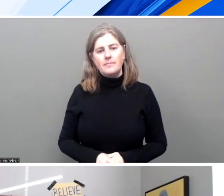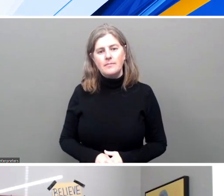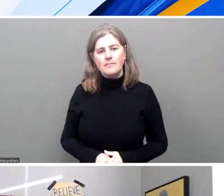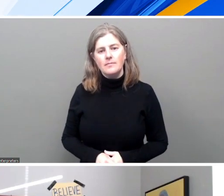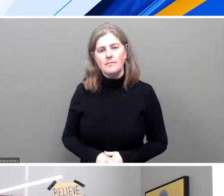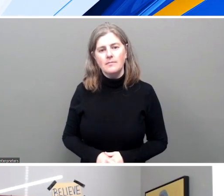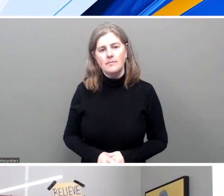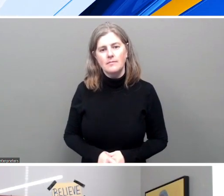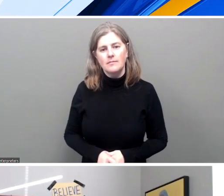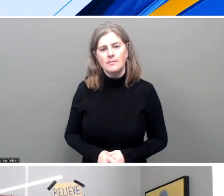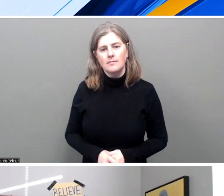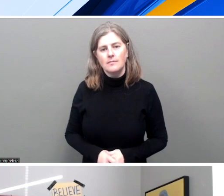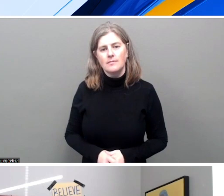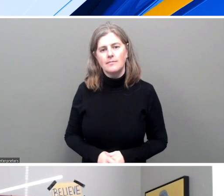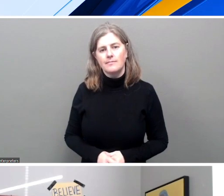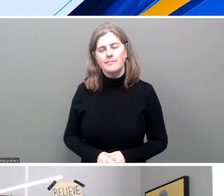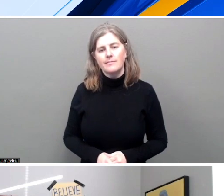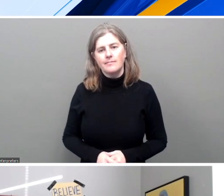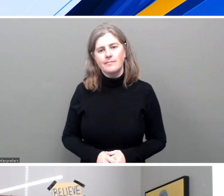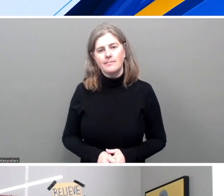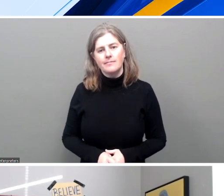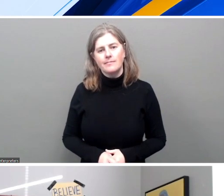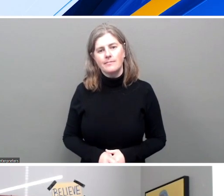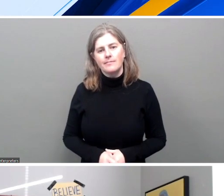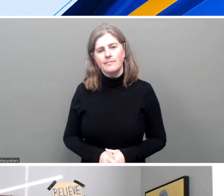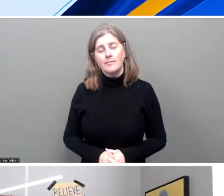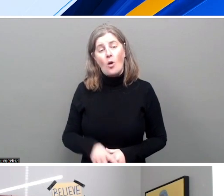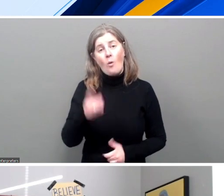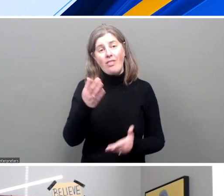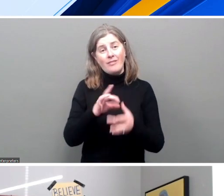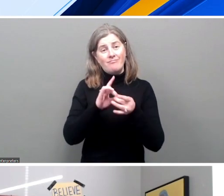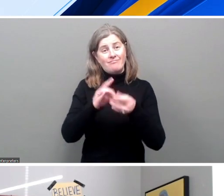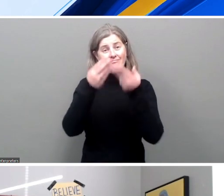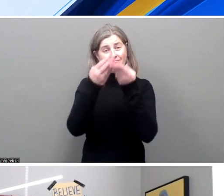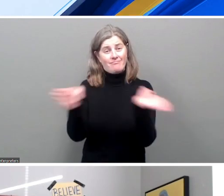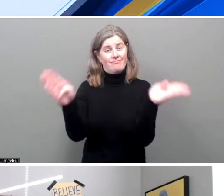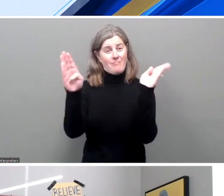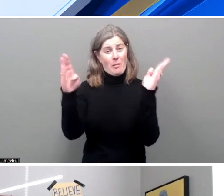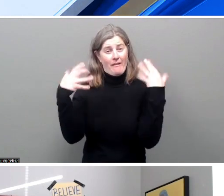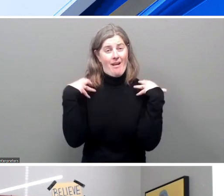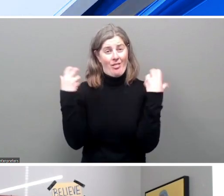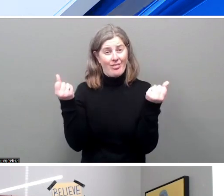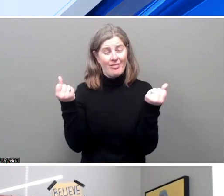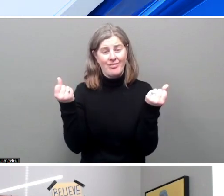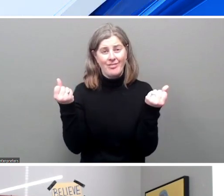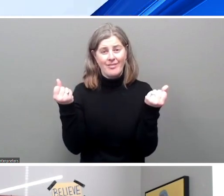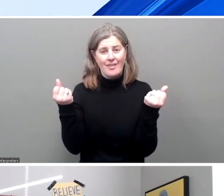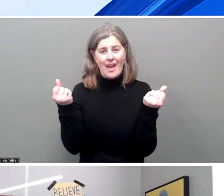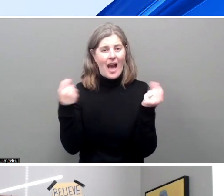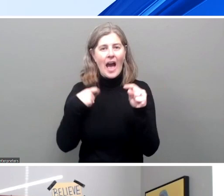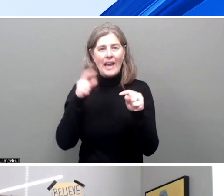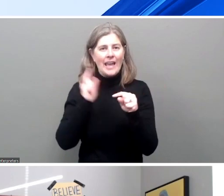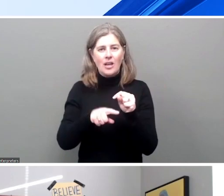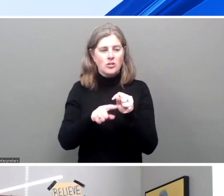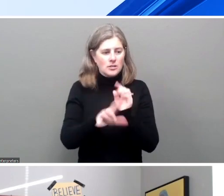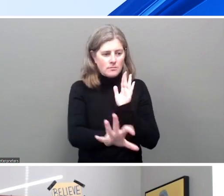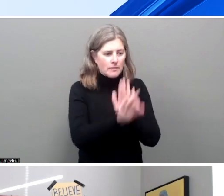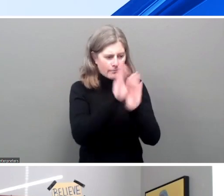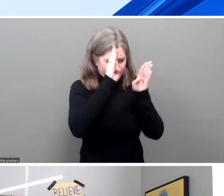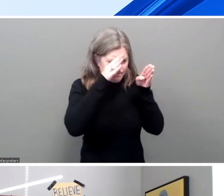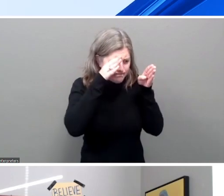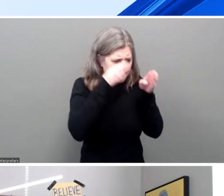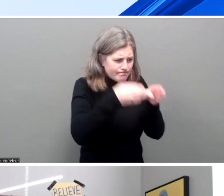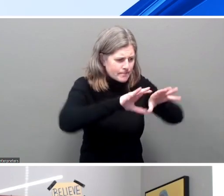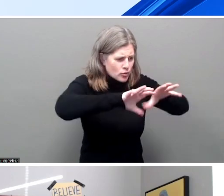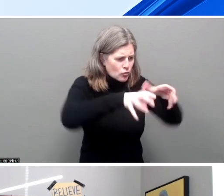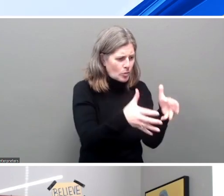we're not, one of the things about public health is we can't just isolate individual age groups and tell